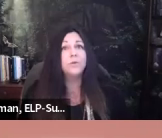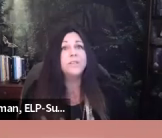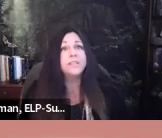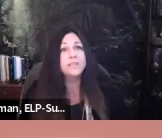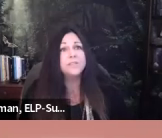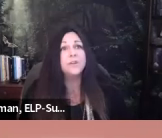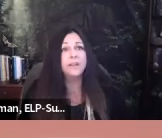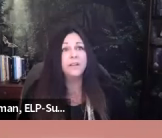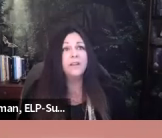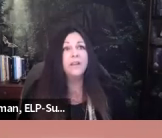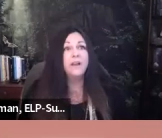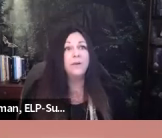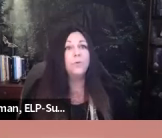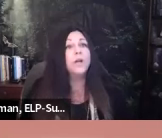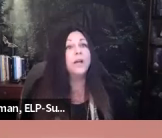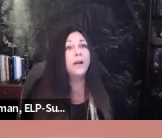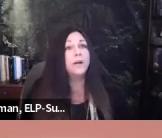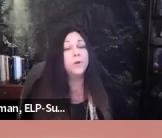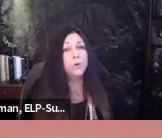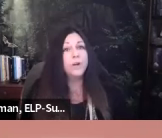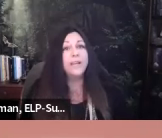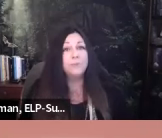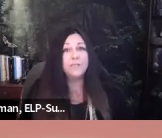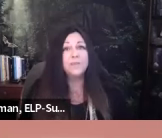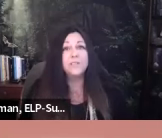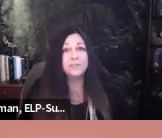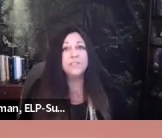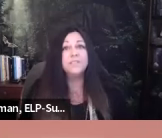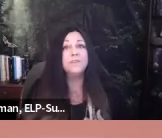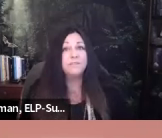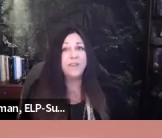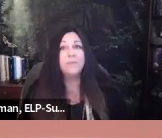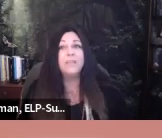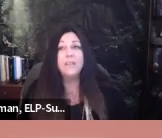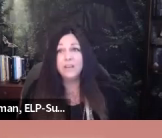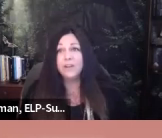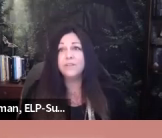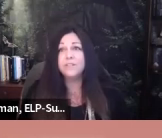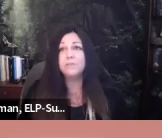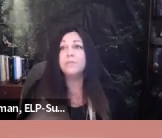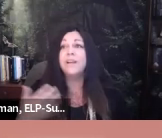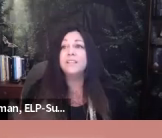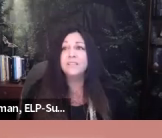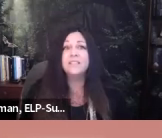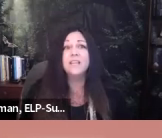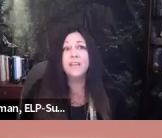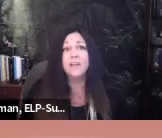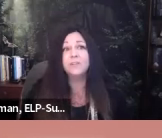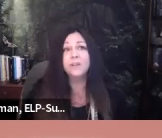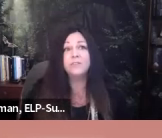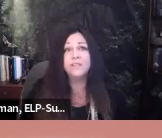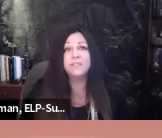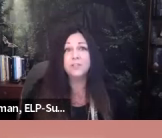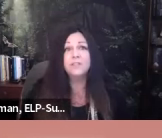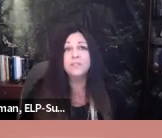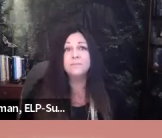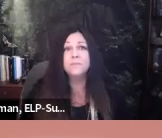and it's going to hold his history. We're coordinating respite services for the family and the caregivers to provide consistent care